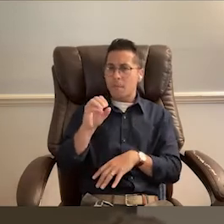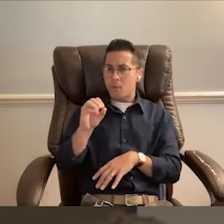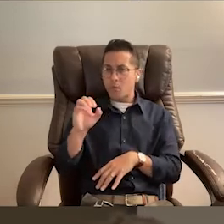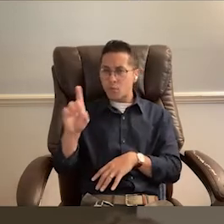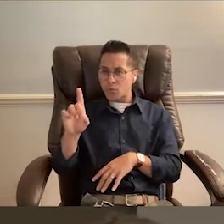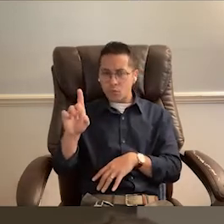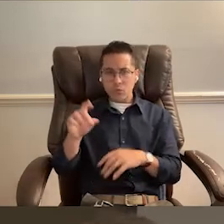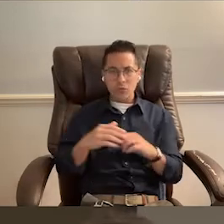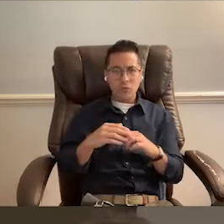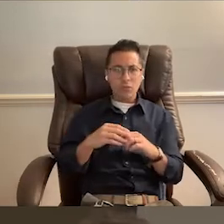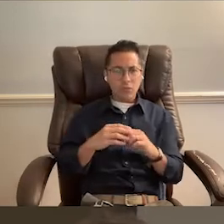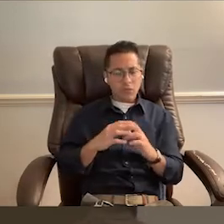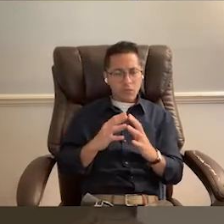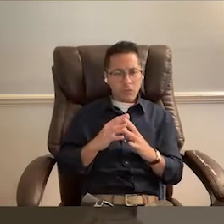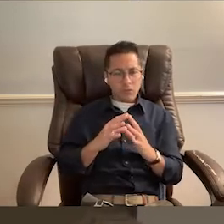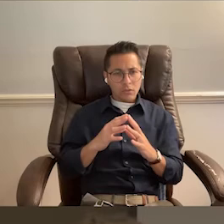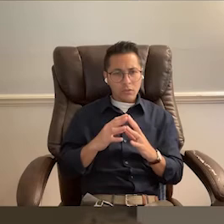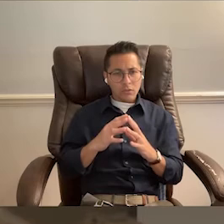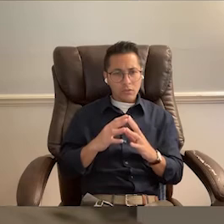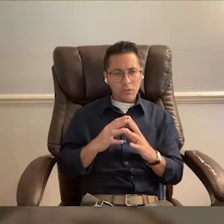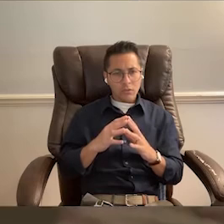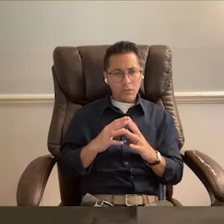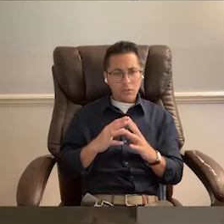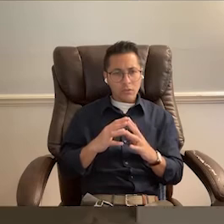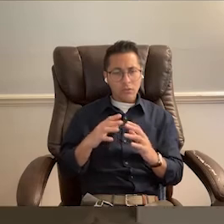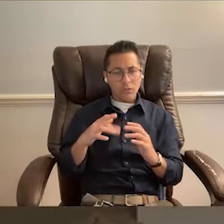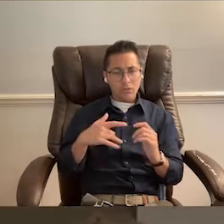and negative cognitions and mood.